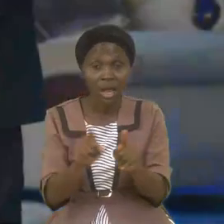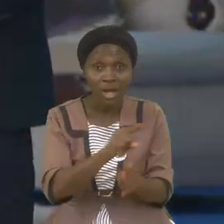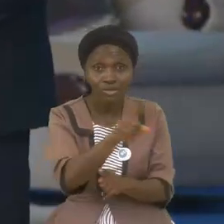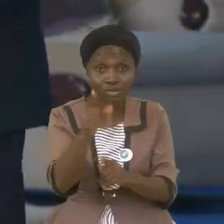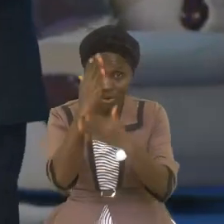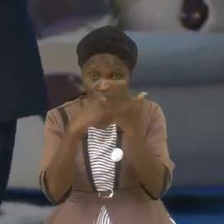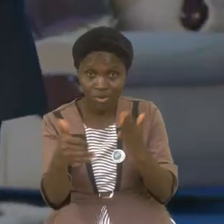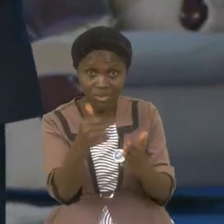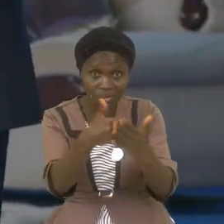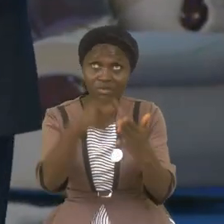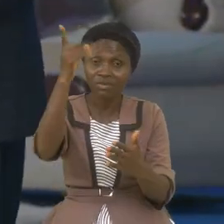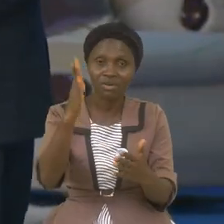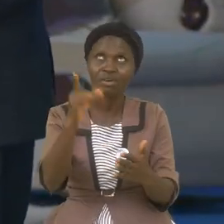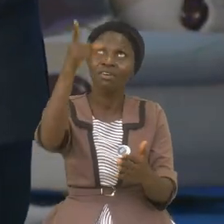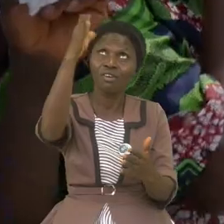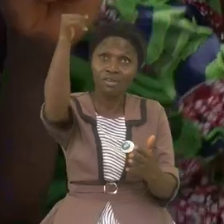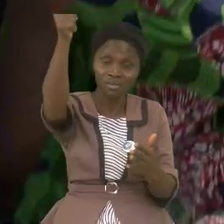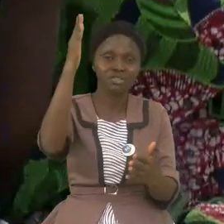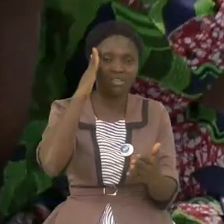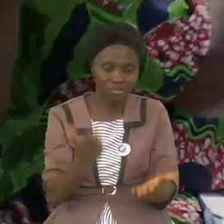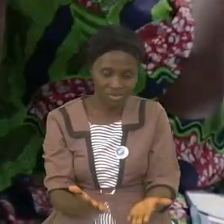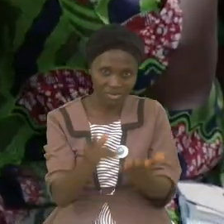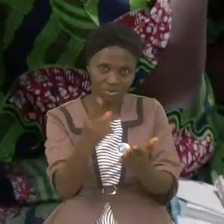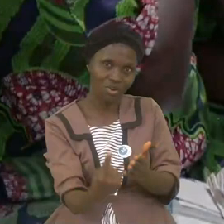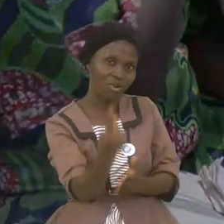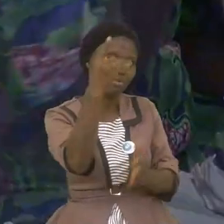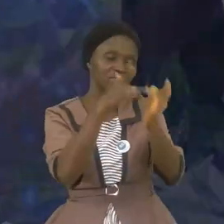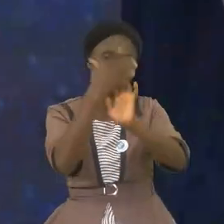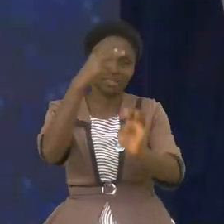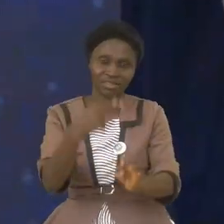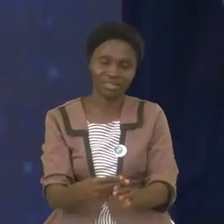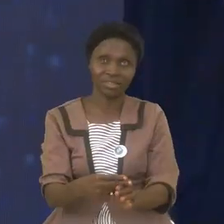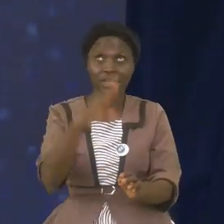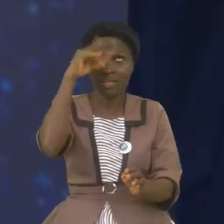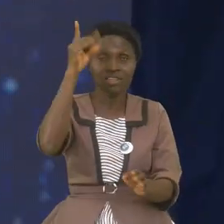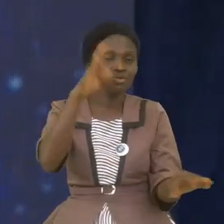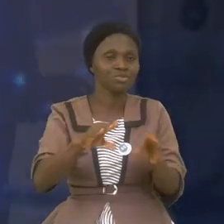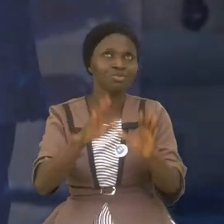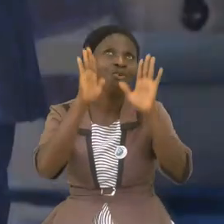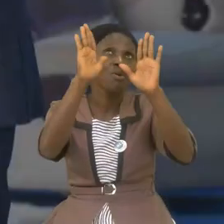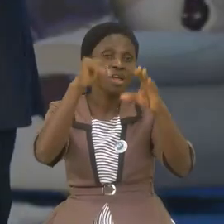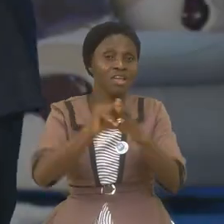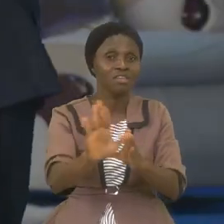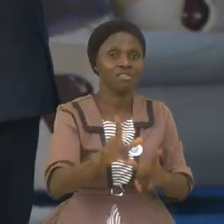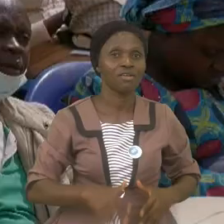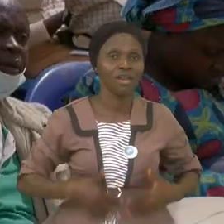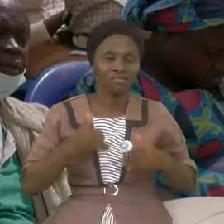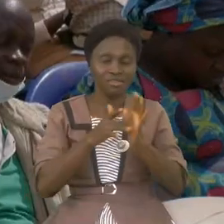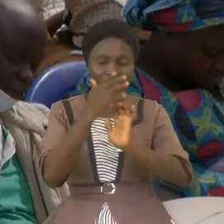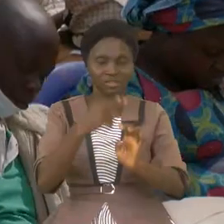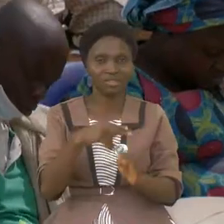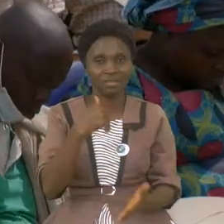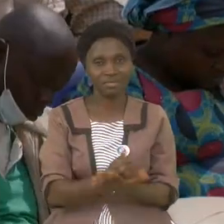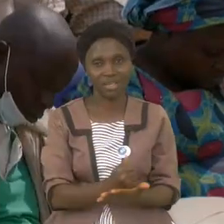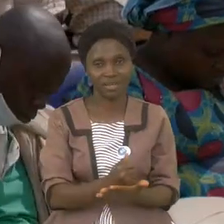the Lord will lift you up. He will do wonders in your life in Jesus' name. Look at number